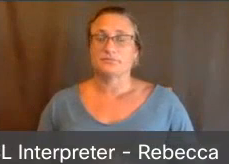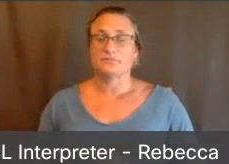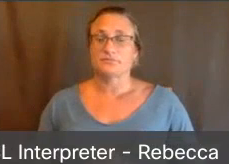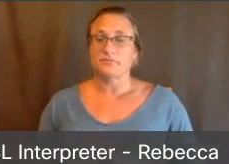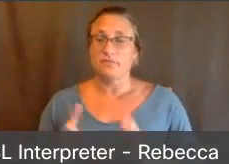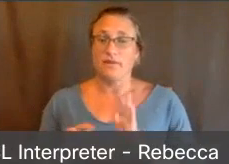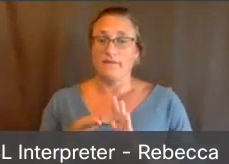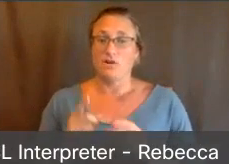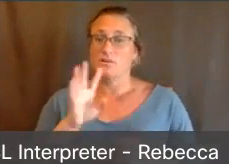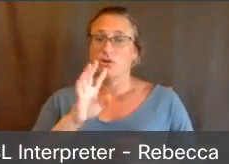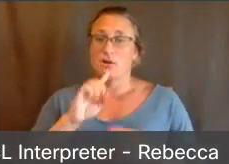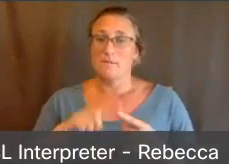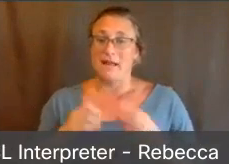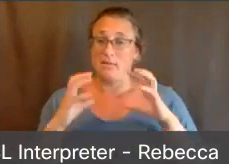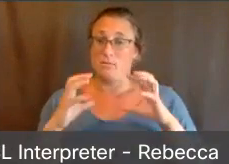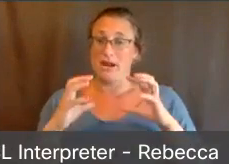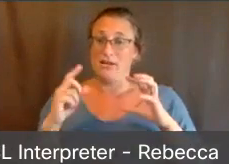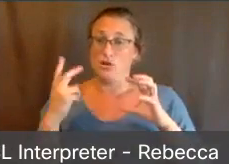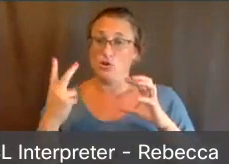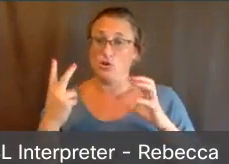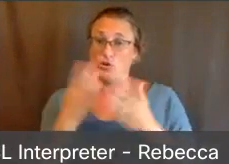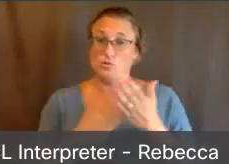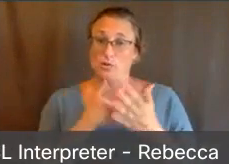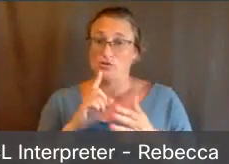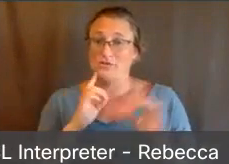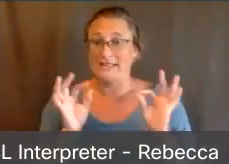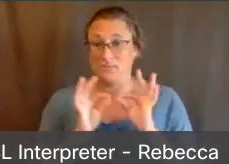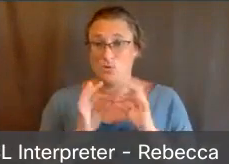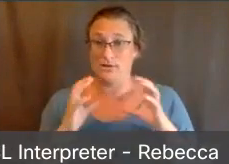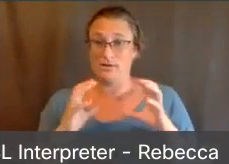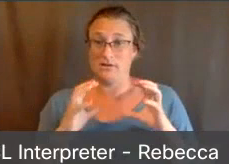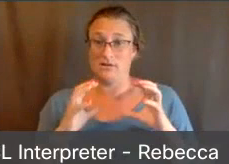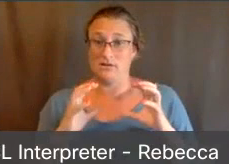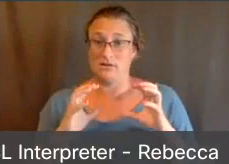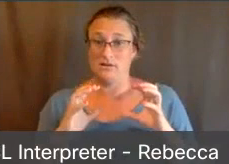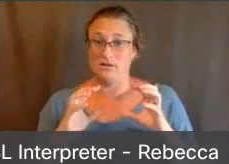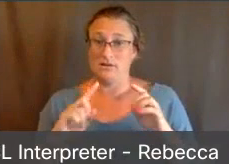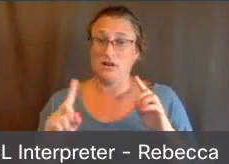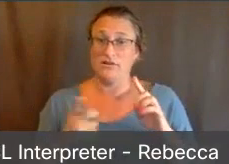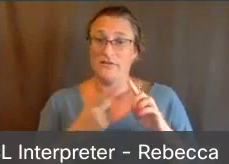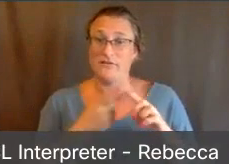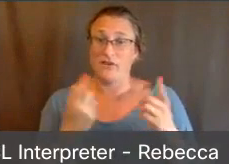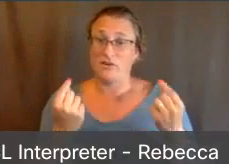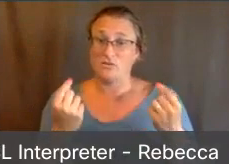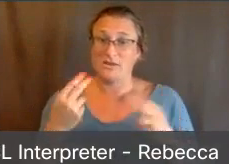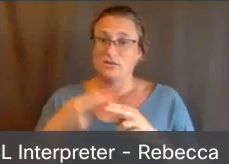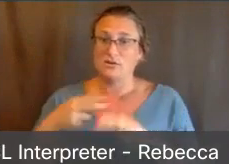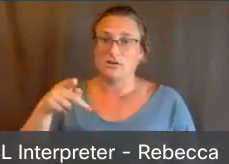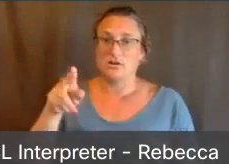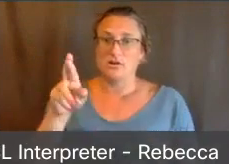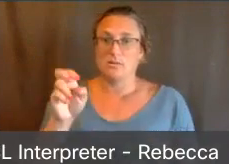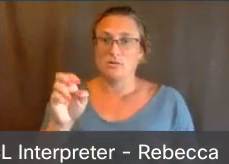is two important parts of the brain when we talk about trauma. The first is the prefrontal cortex. So that's the front of your